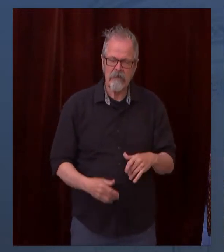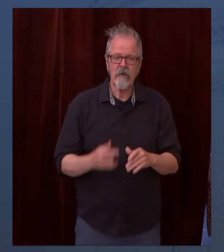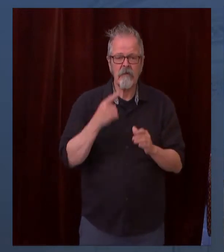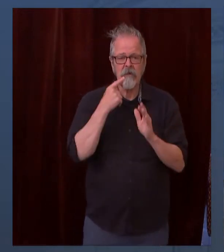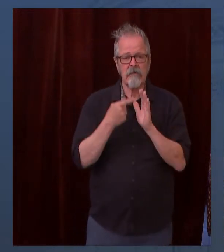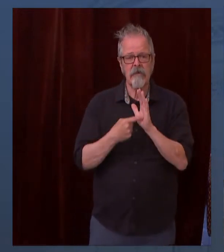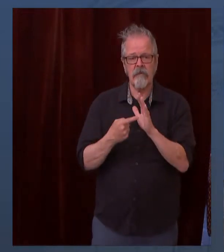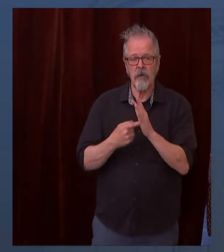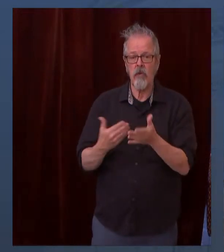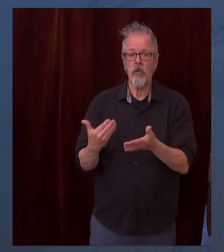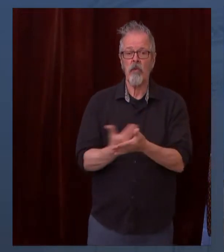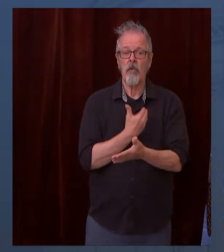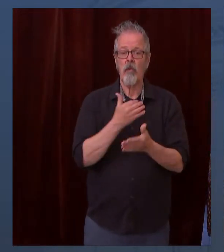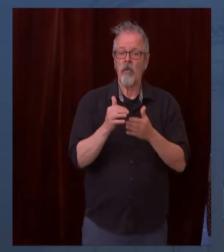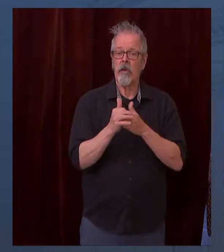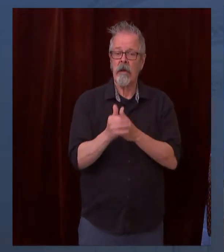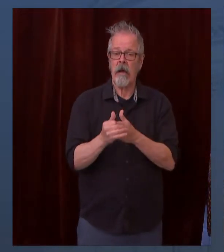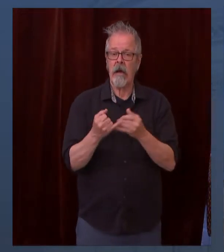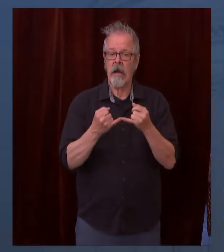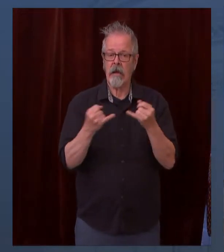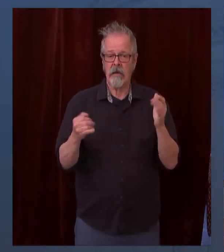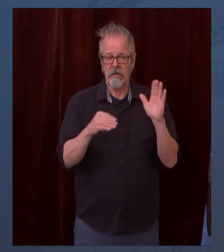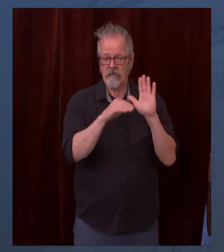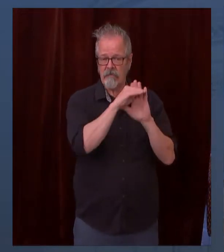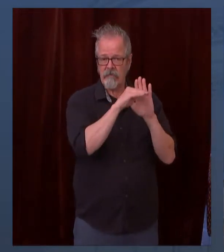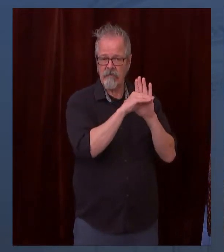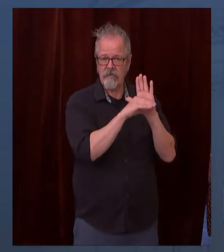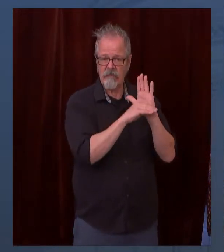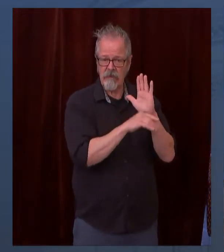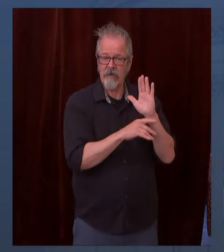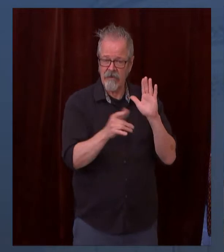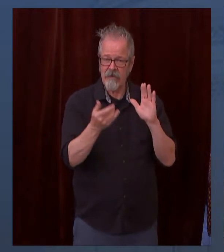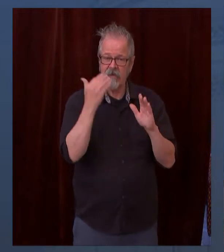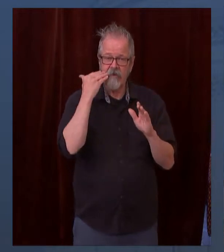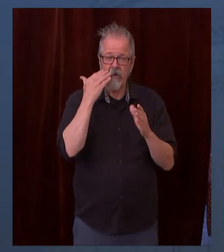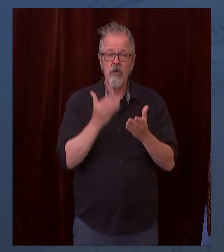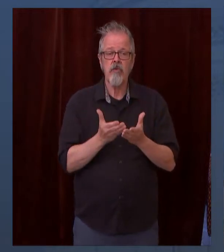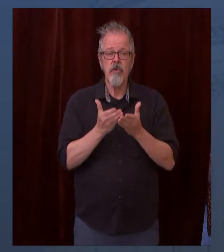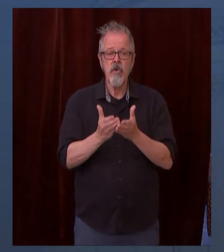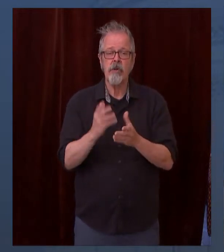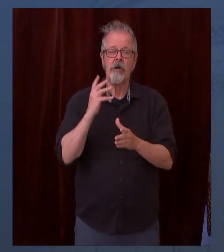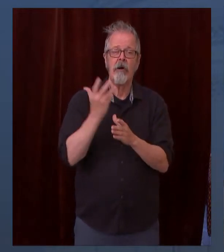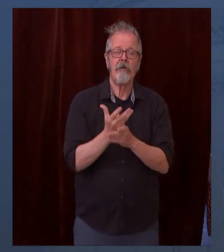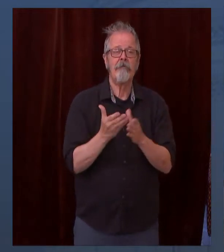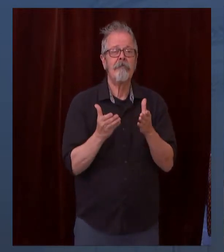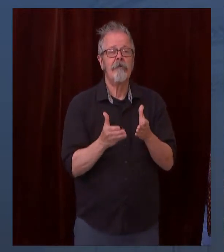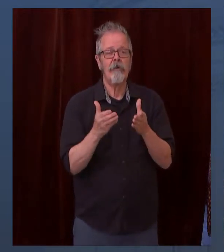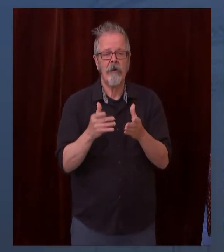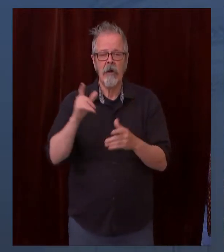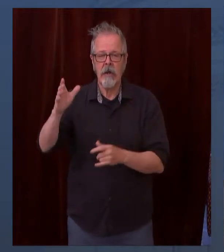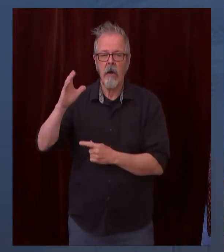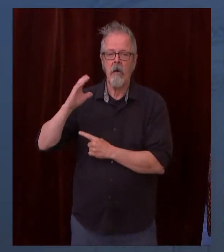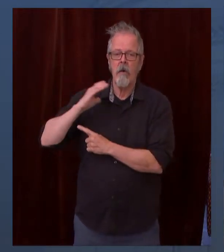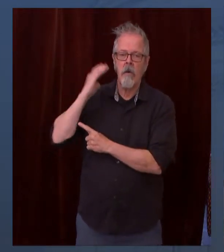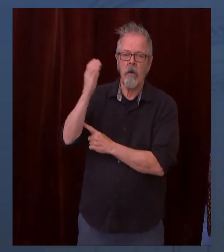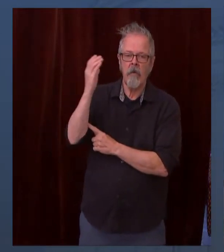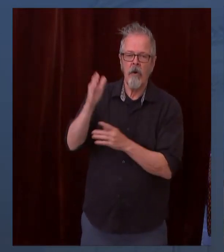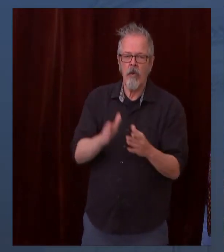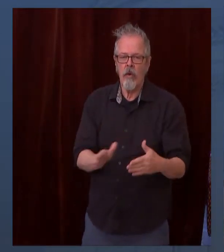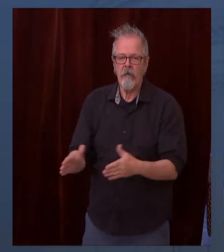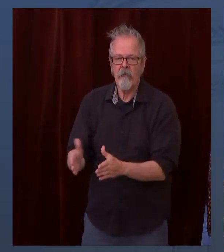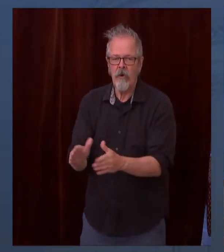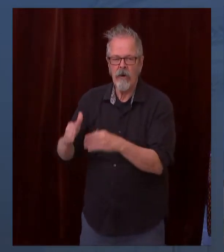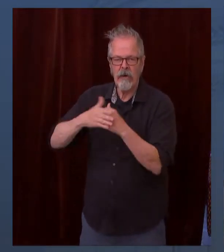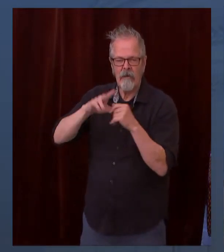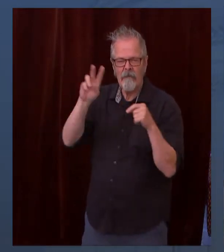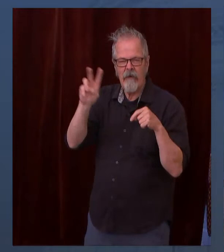new guidelines will allow cruises to take place where everybody's vaccinated on the ship, except those who can't get vaccinated for one reason or another.